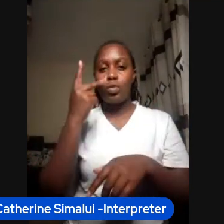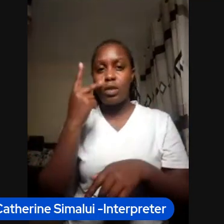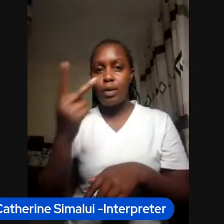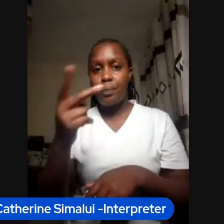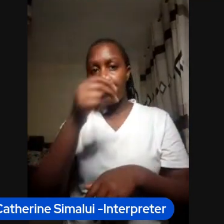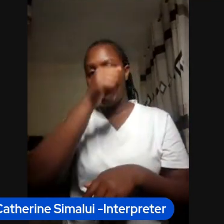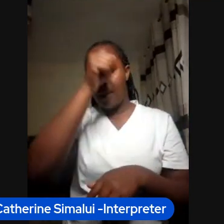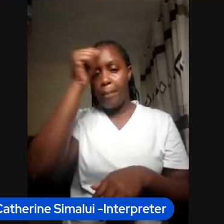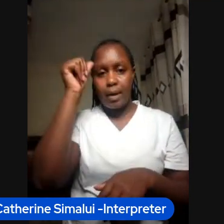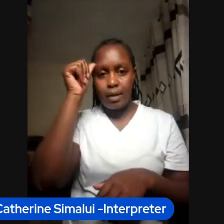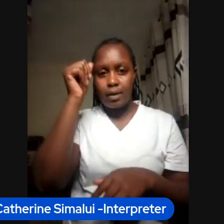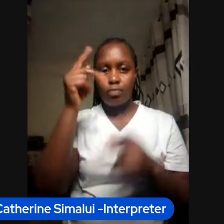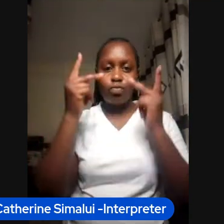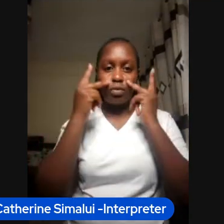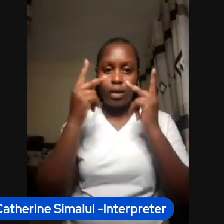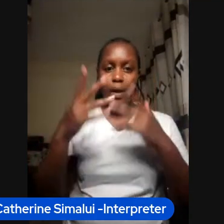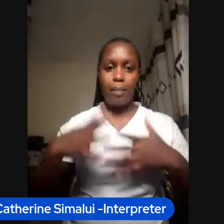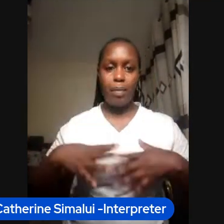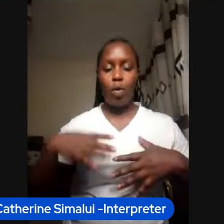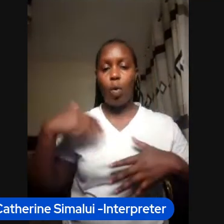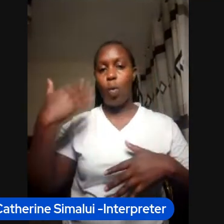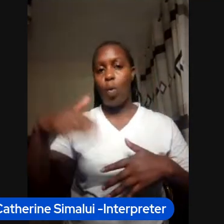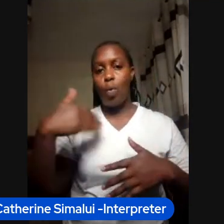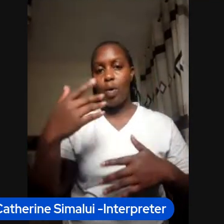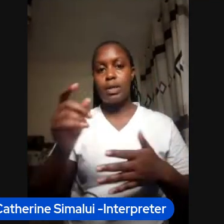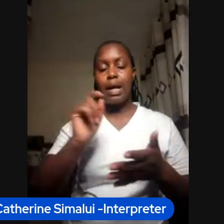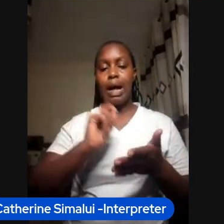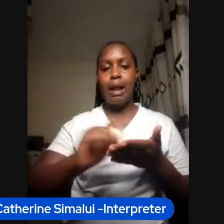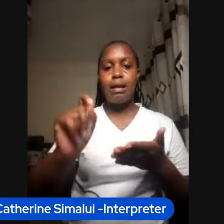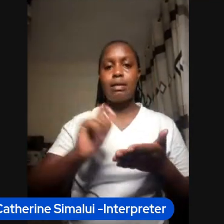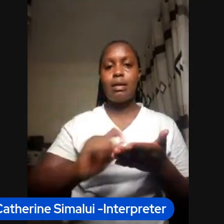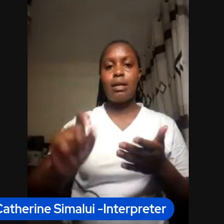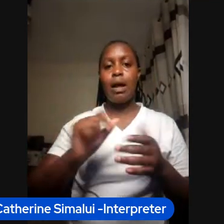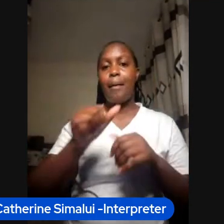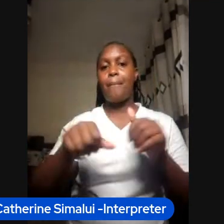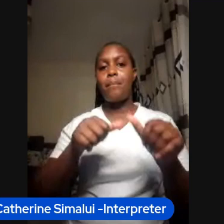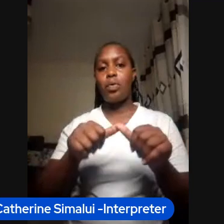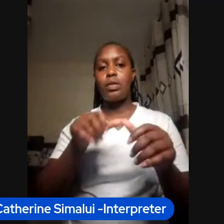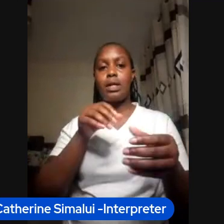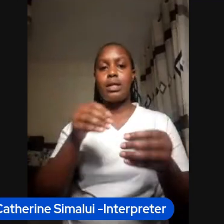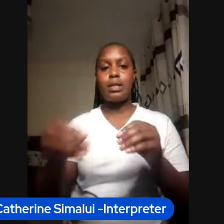always writing only on the disability awareness days,